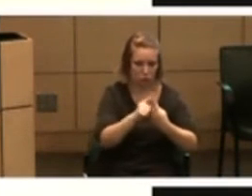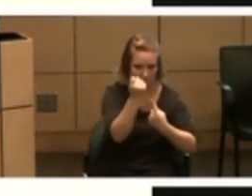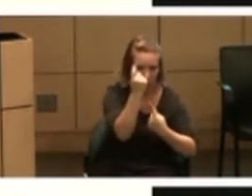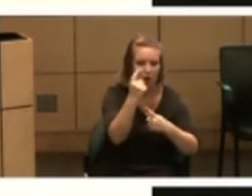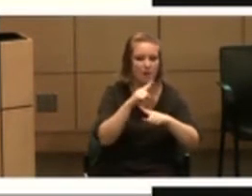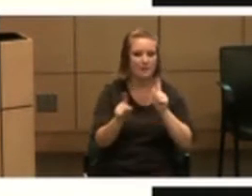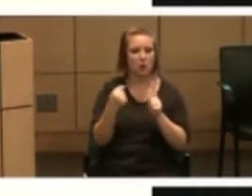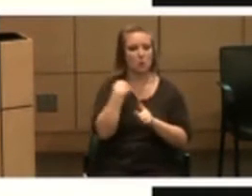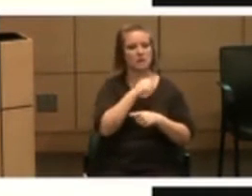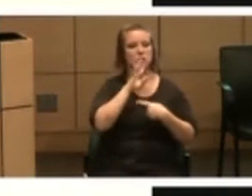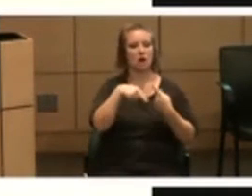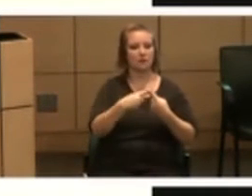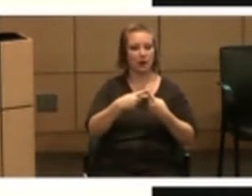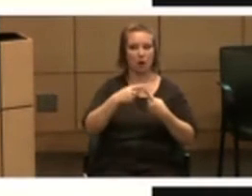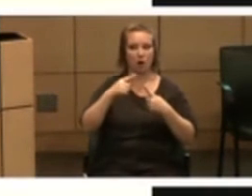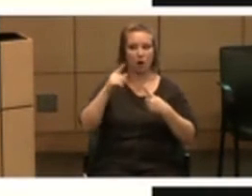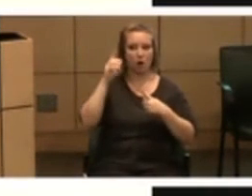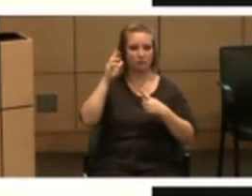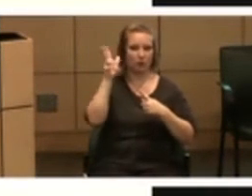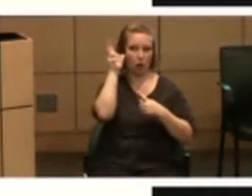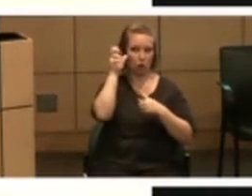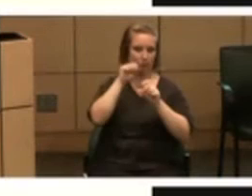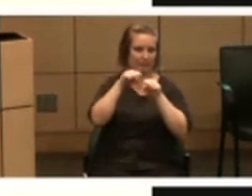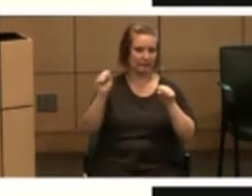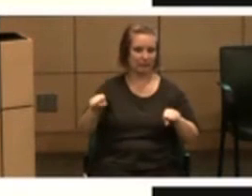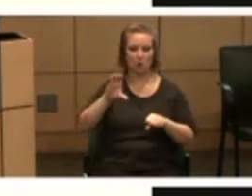in the peripheral auditory system, in the cochlea.